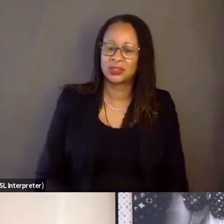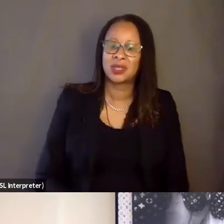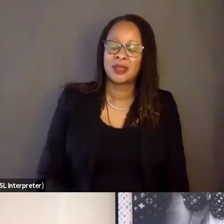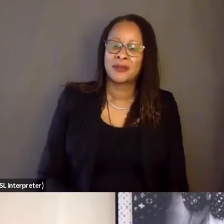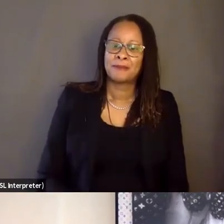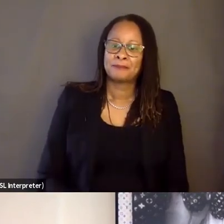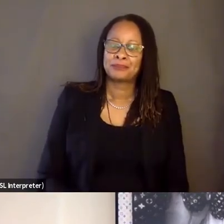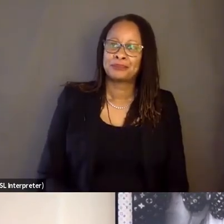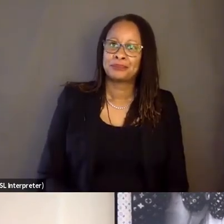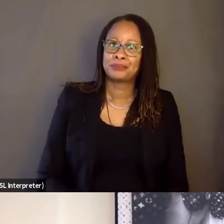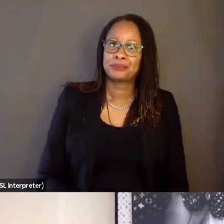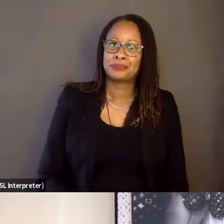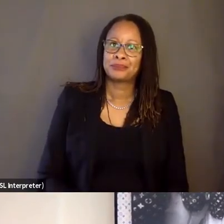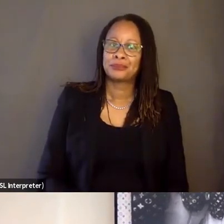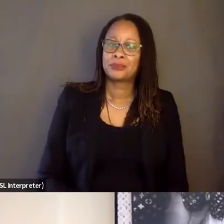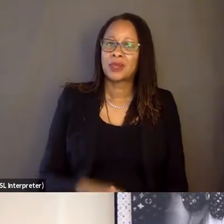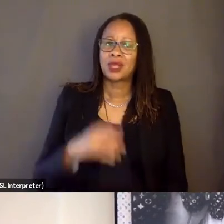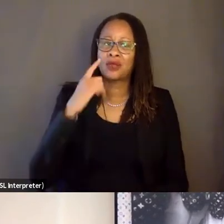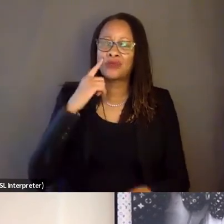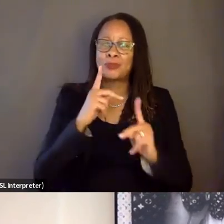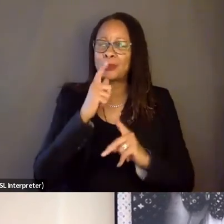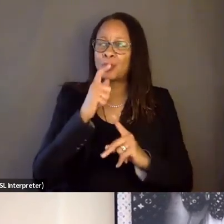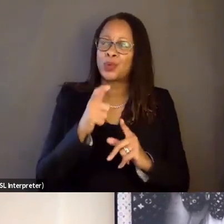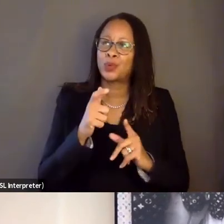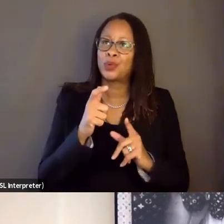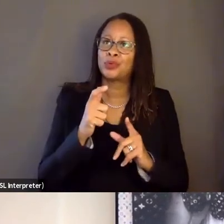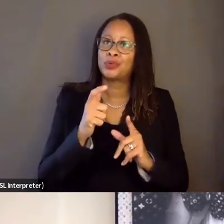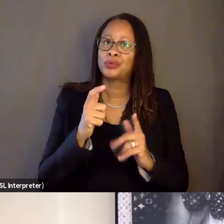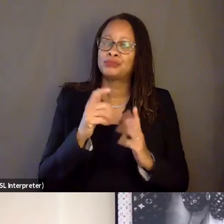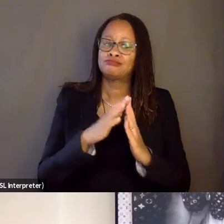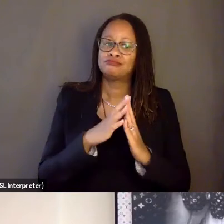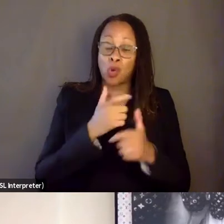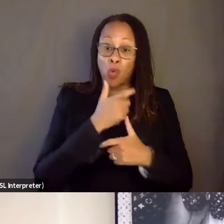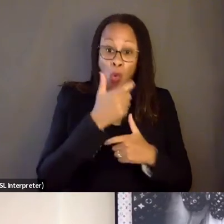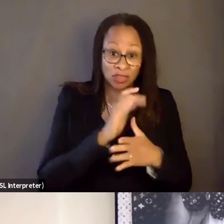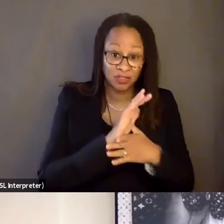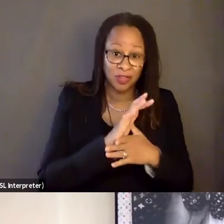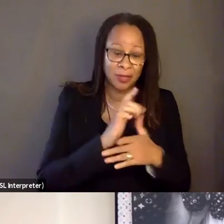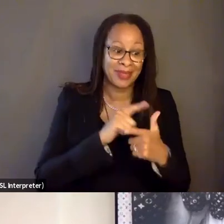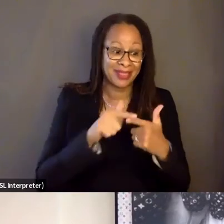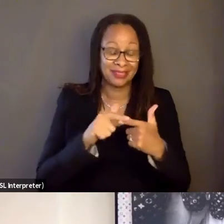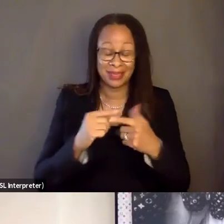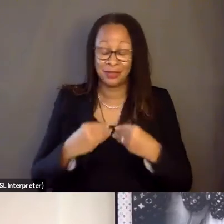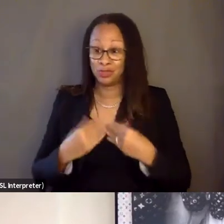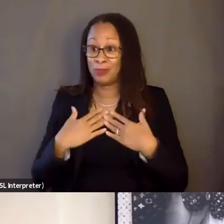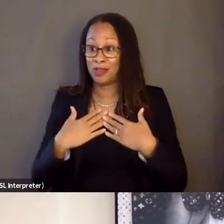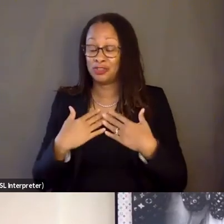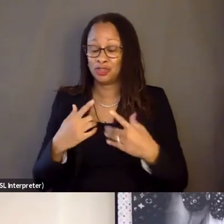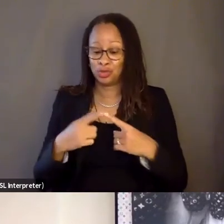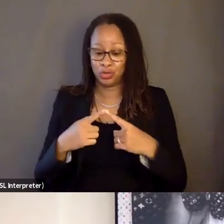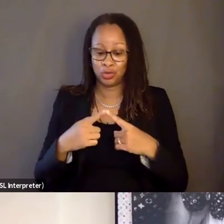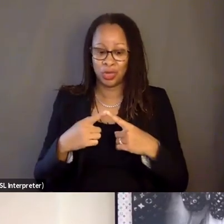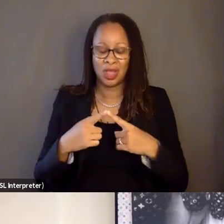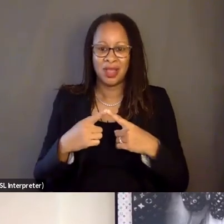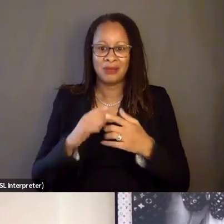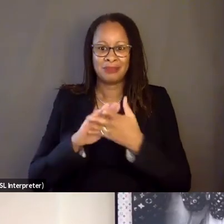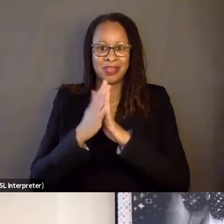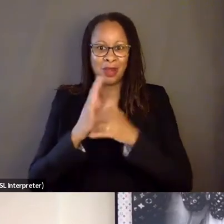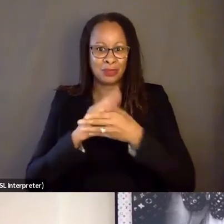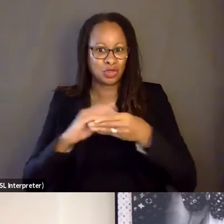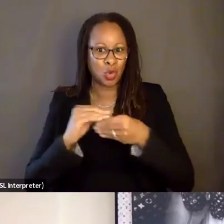For the people that will watch this film and be inspired to, you know, jump into storytelling in this way, what would you say to